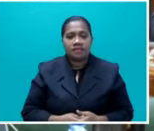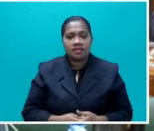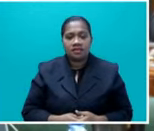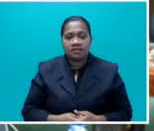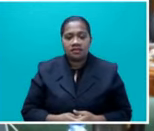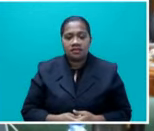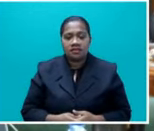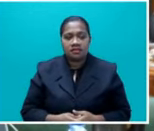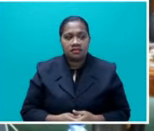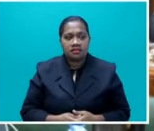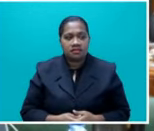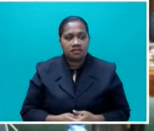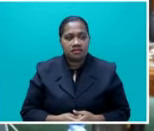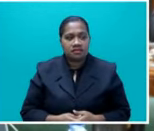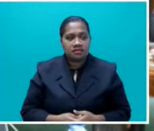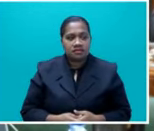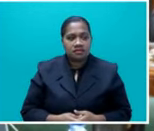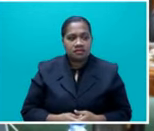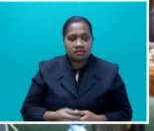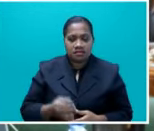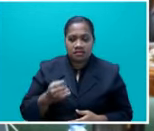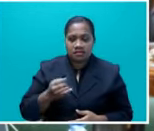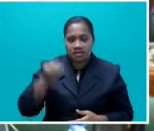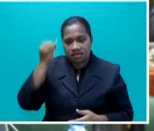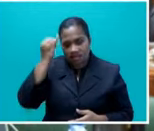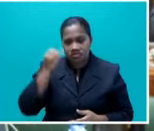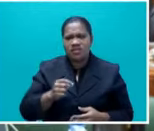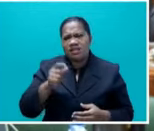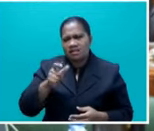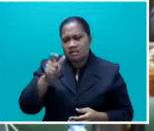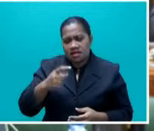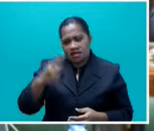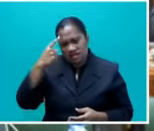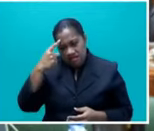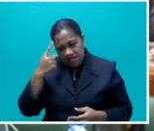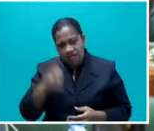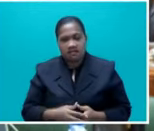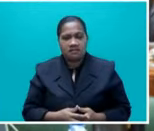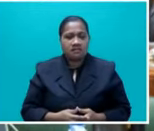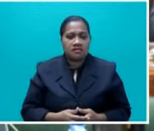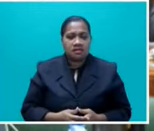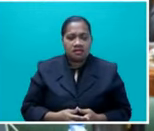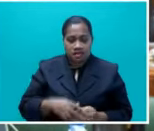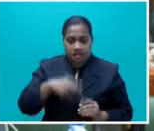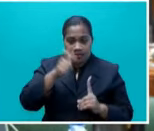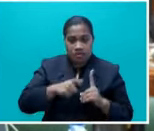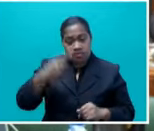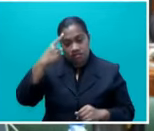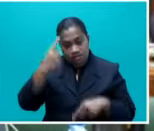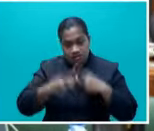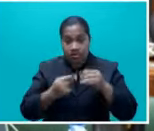term intellectual in the dictionary means a learned person, a thinker, an intellectual that will think about an